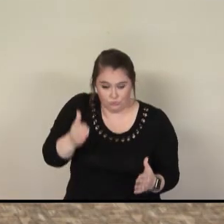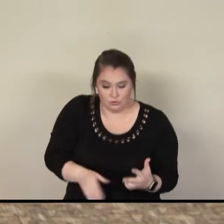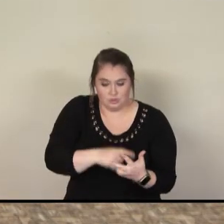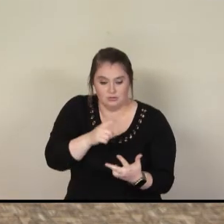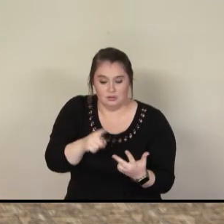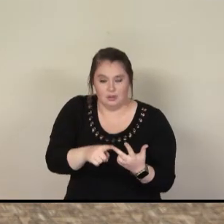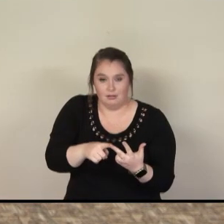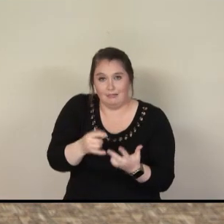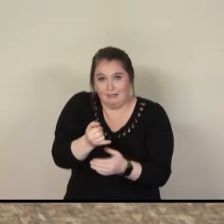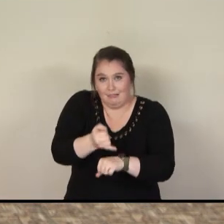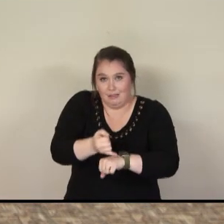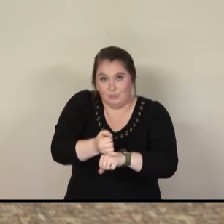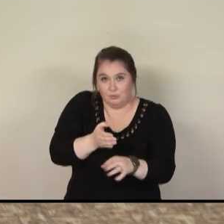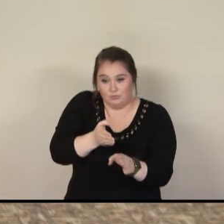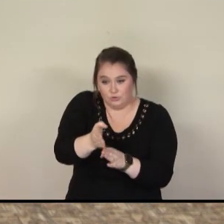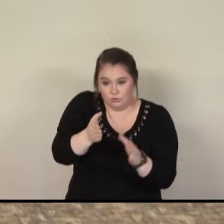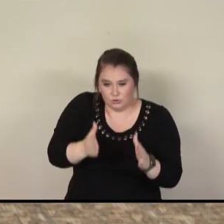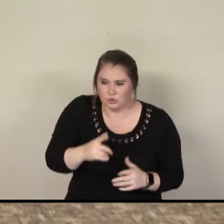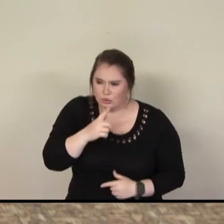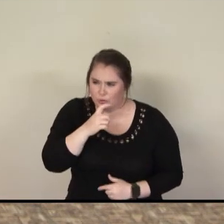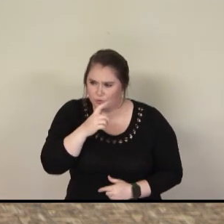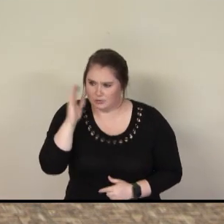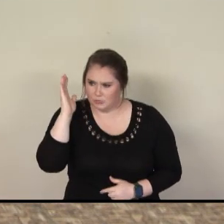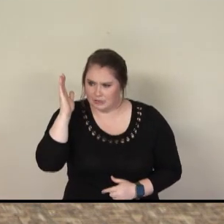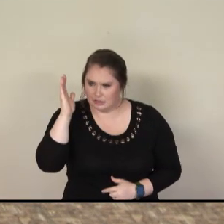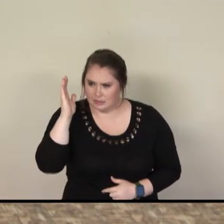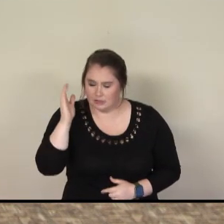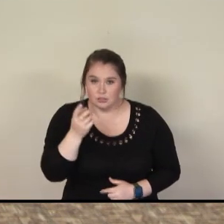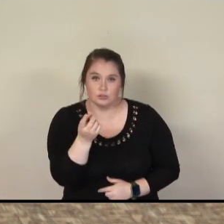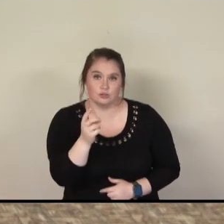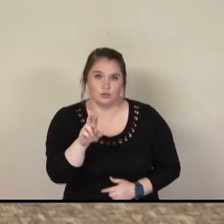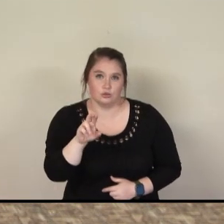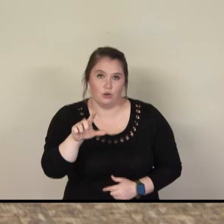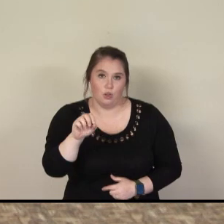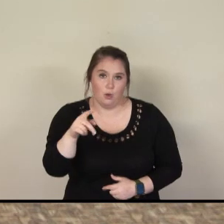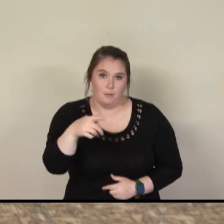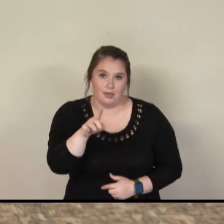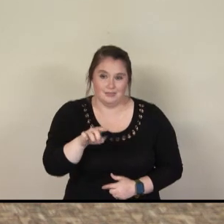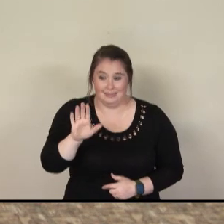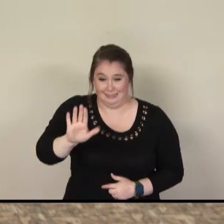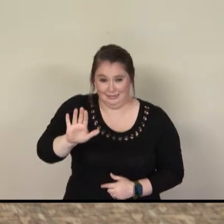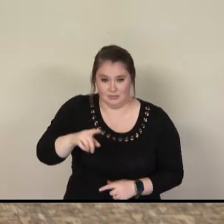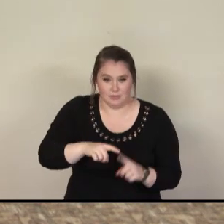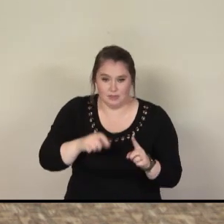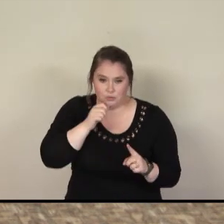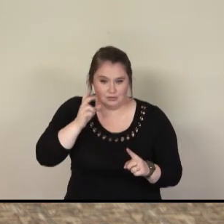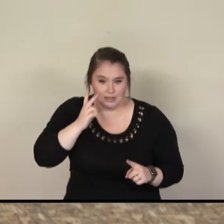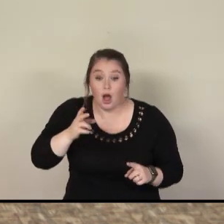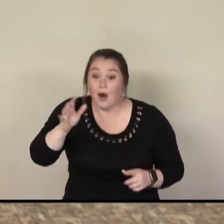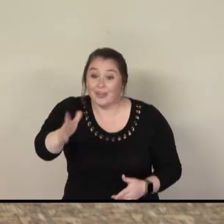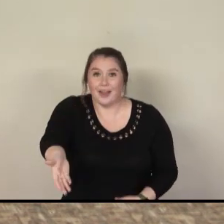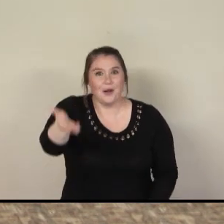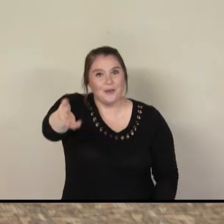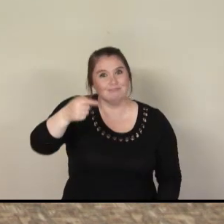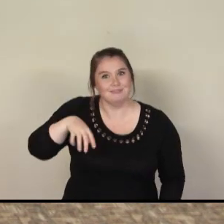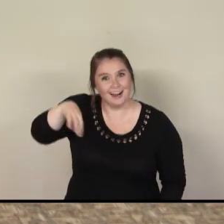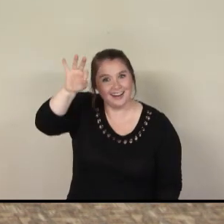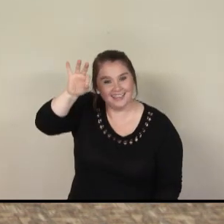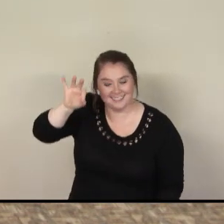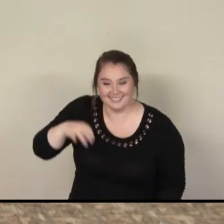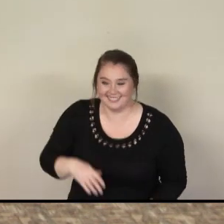I'm sorry, I don't have it up here. Who is presenting on that one? It's Dr. Lopez's item, but I don't see him, and oh, there he is. Here he